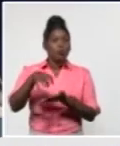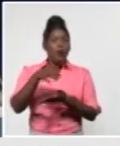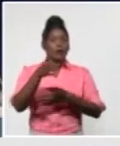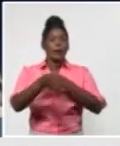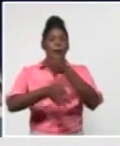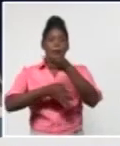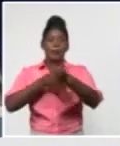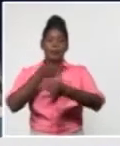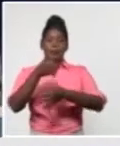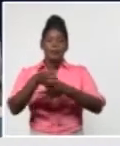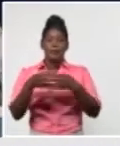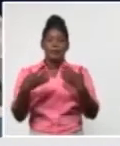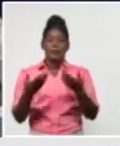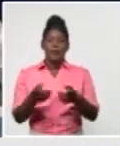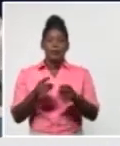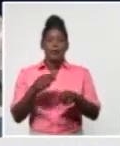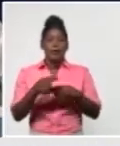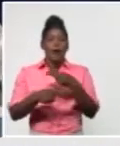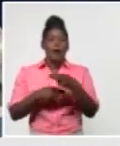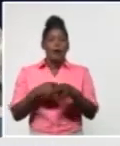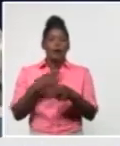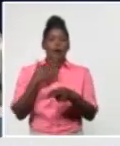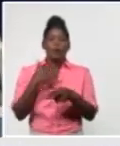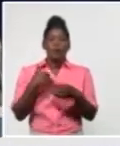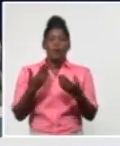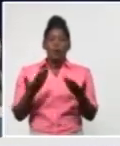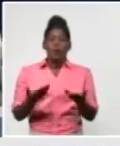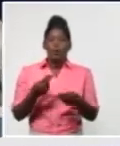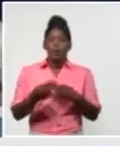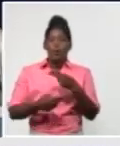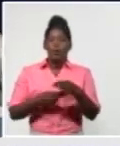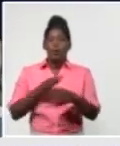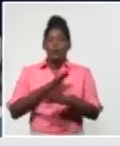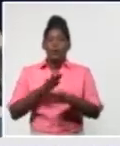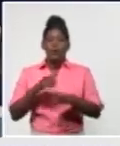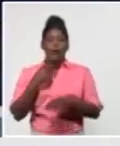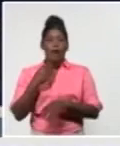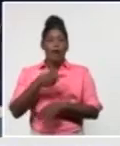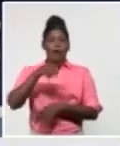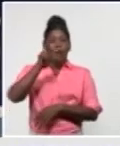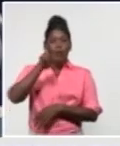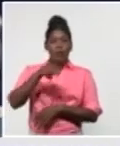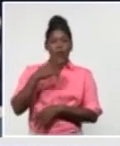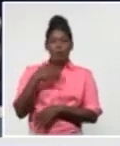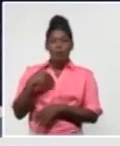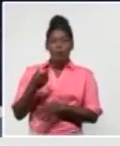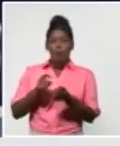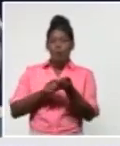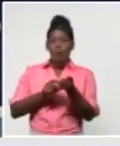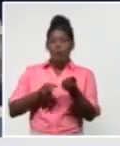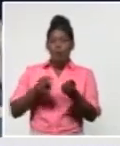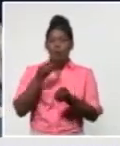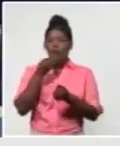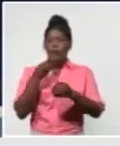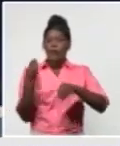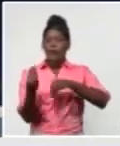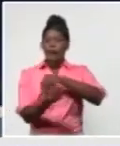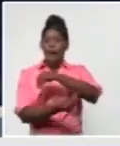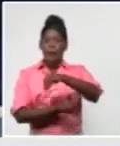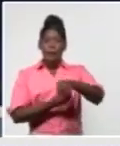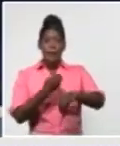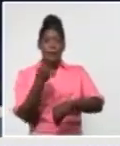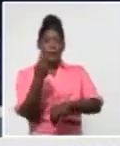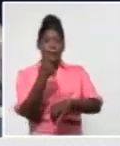that establish the steps to assess the transition from one phase